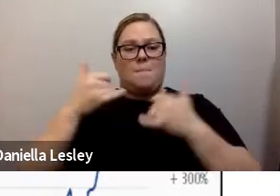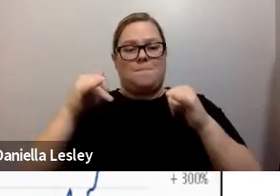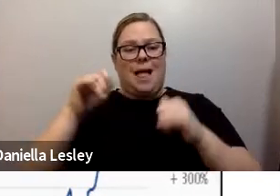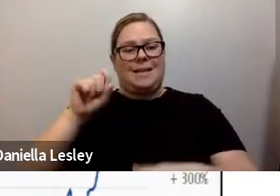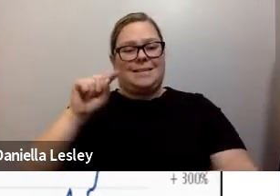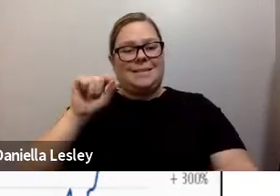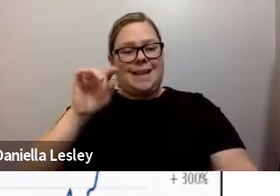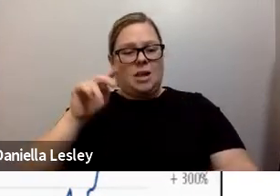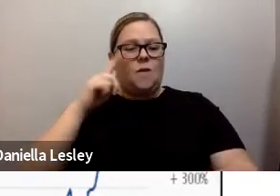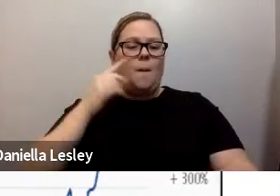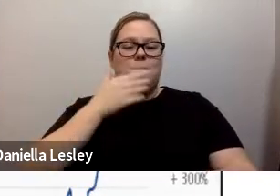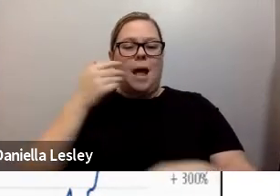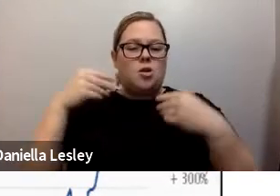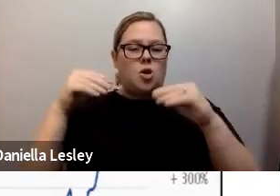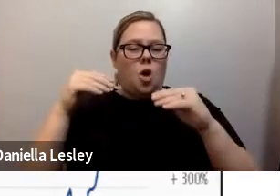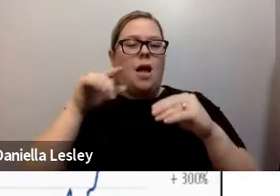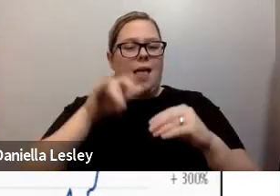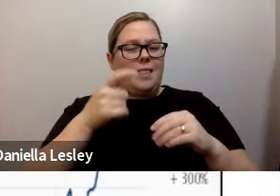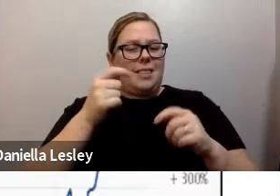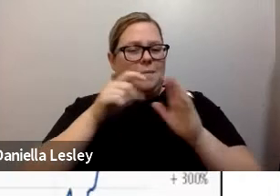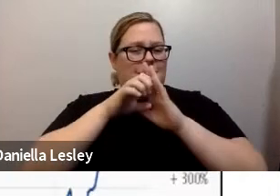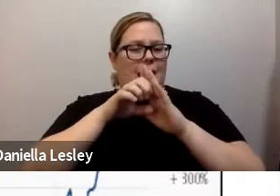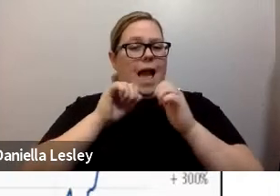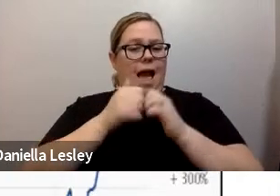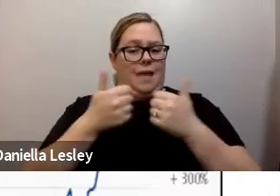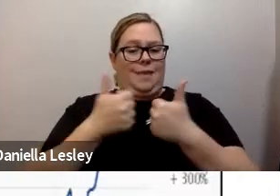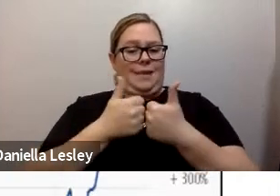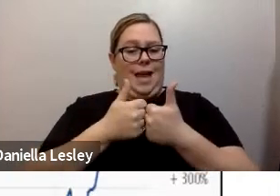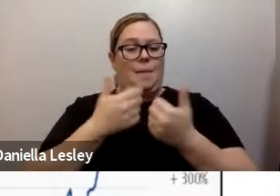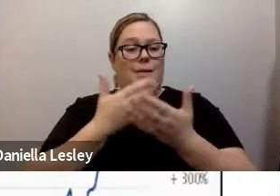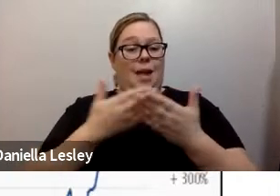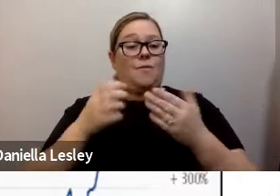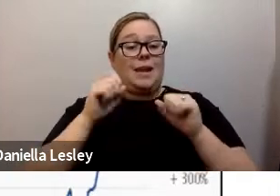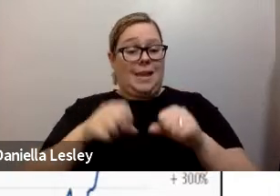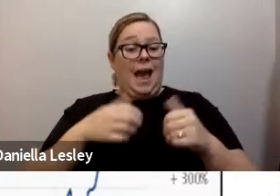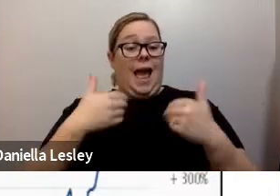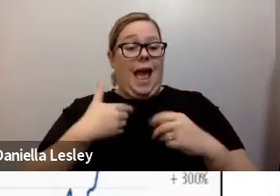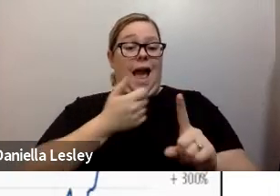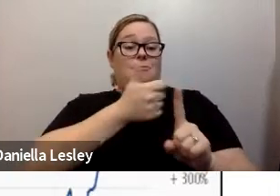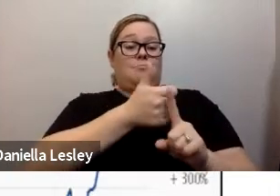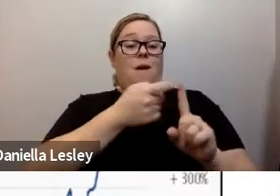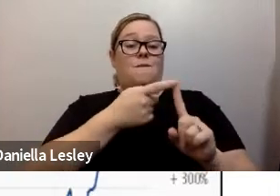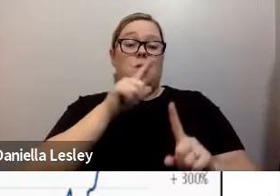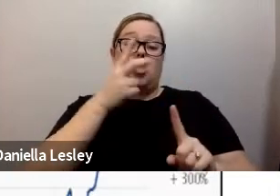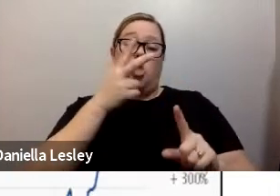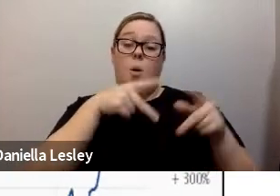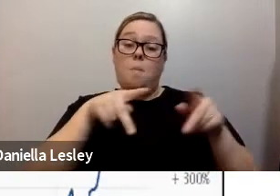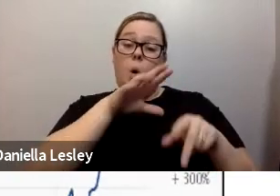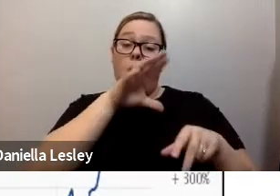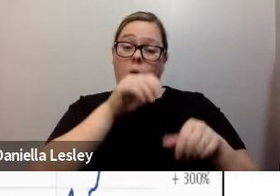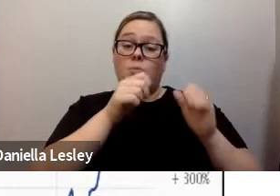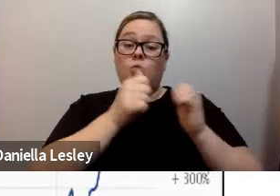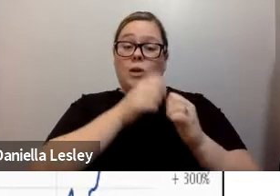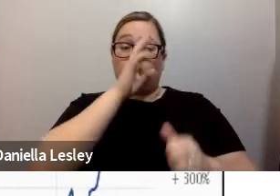So they really are a bit of an example of how a gaming accessory can exist on its own from a third-party company with direct-to-consumer